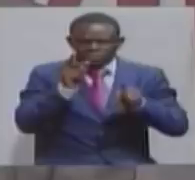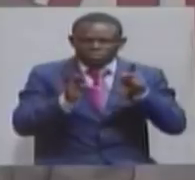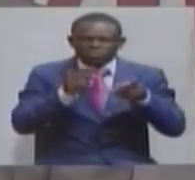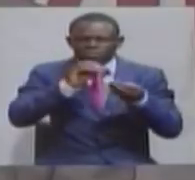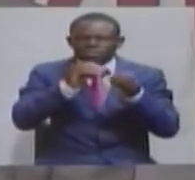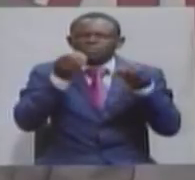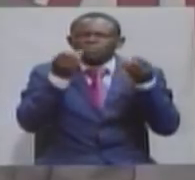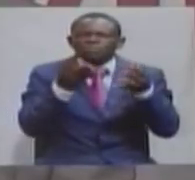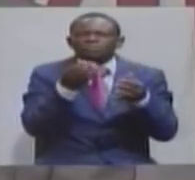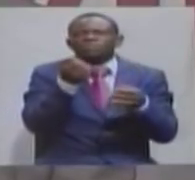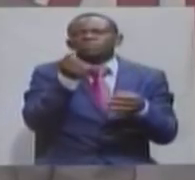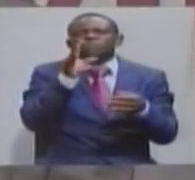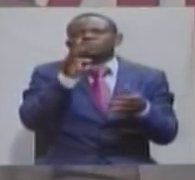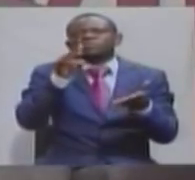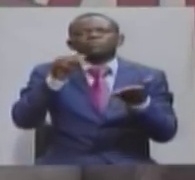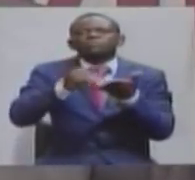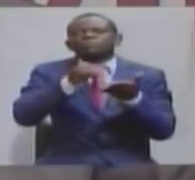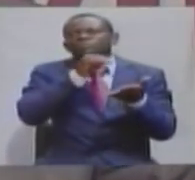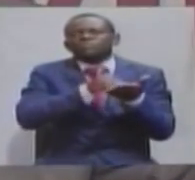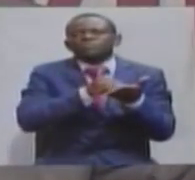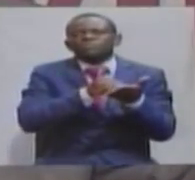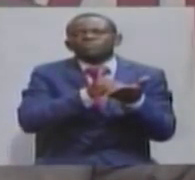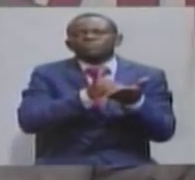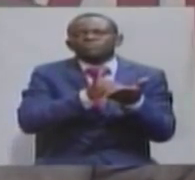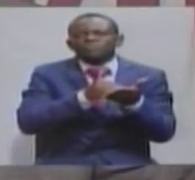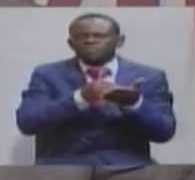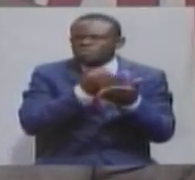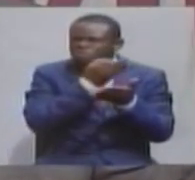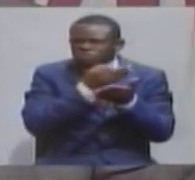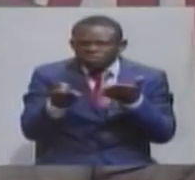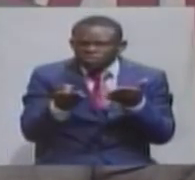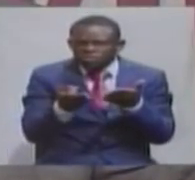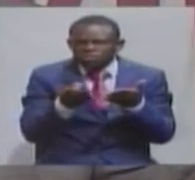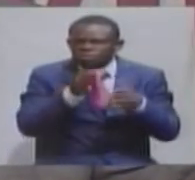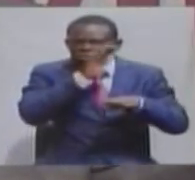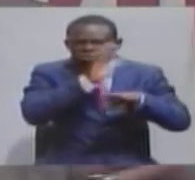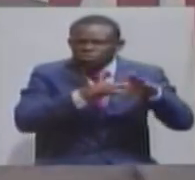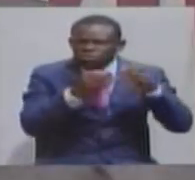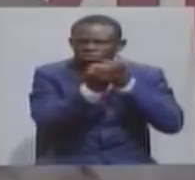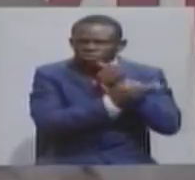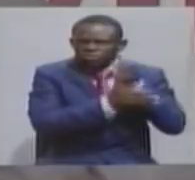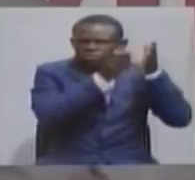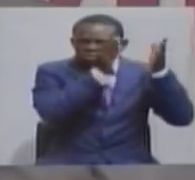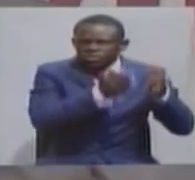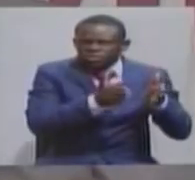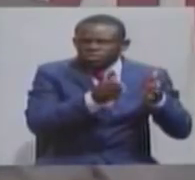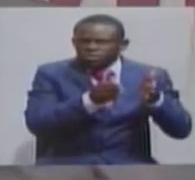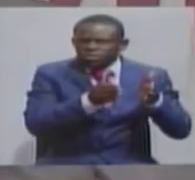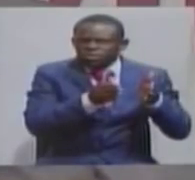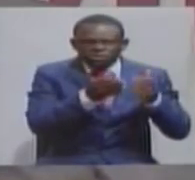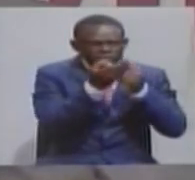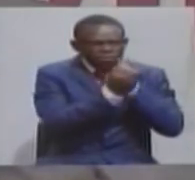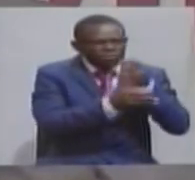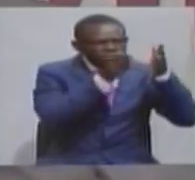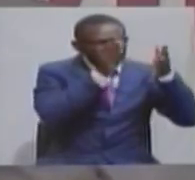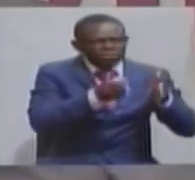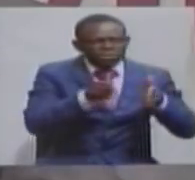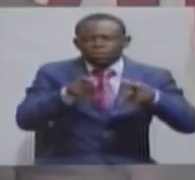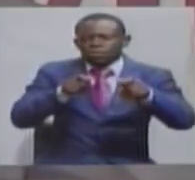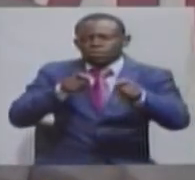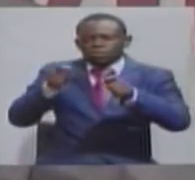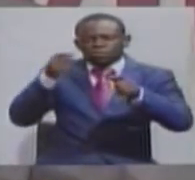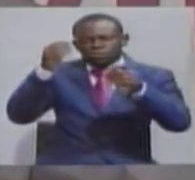discuss matters like of this nature. We have to bring somebody from Nigeria to come and be a chairman of a meeting.